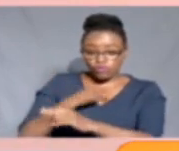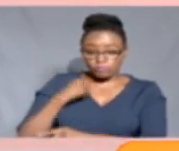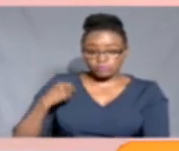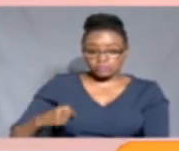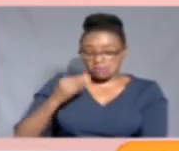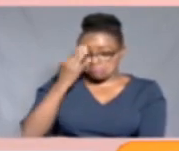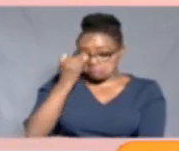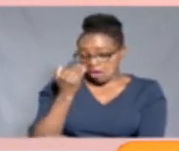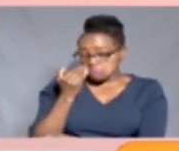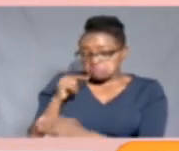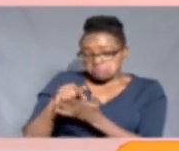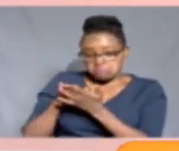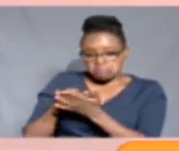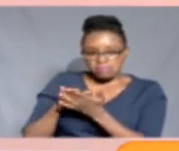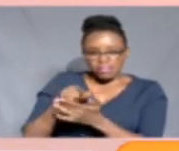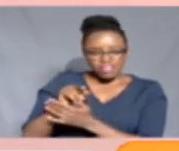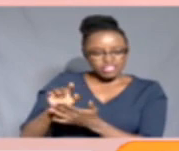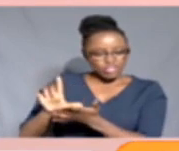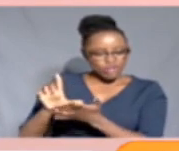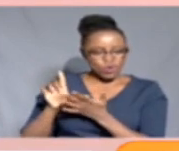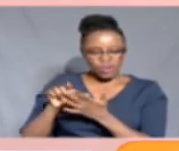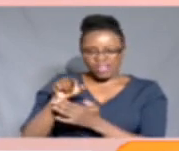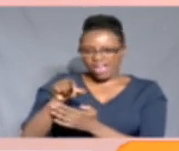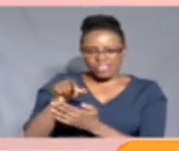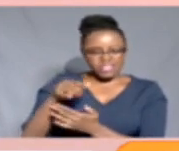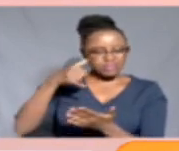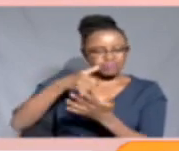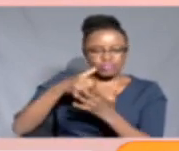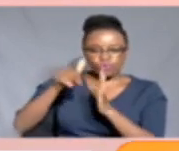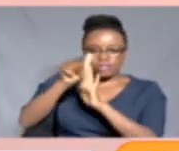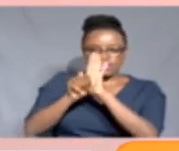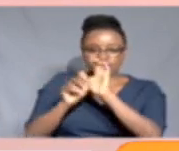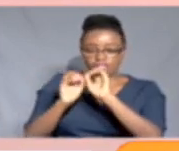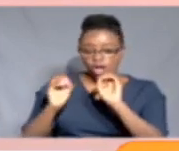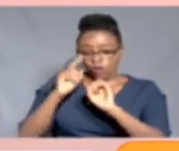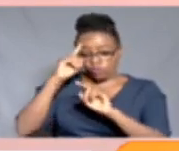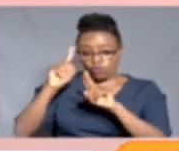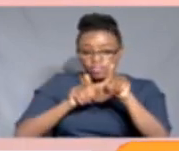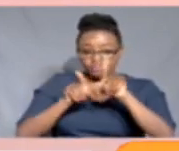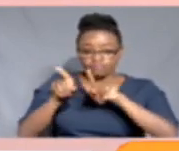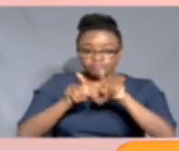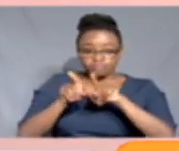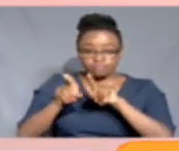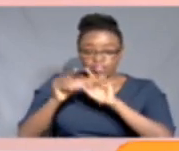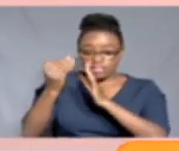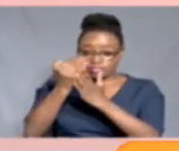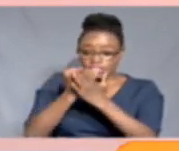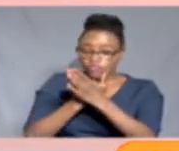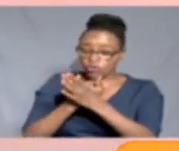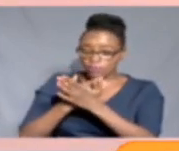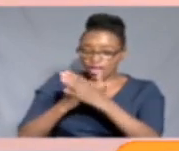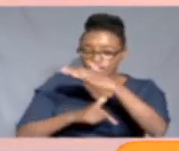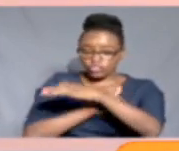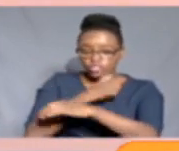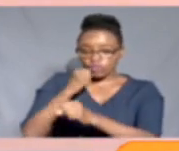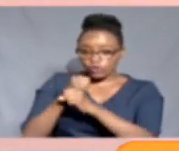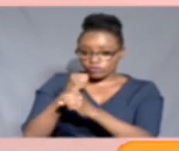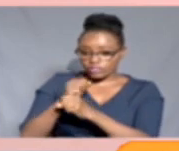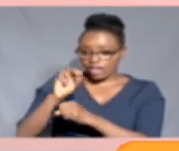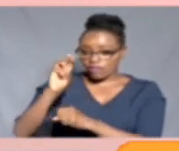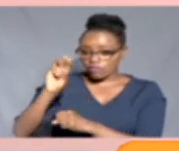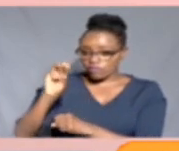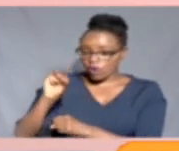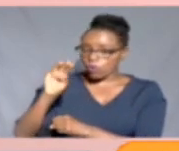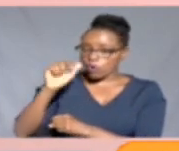China, insisting that the loan was never in the agenda for the trip. A statement from the Chief of Staff Nzioka Waita